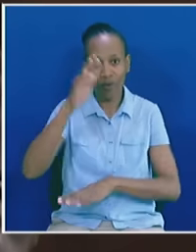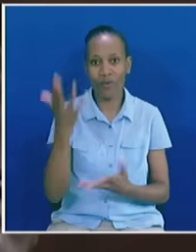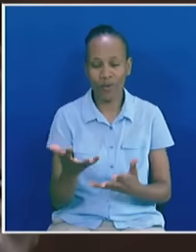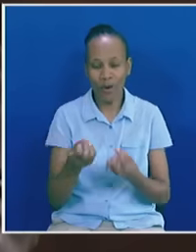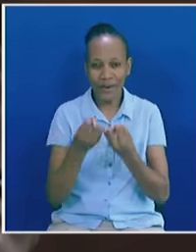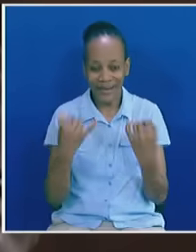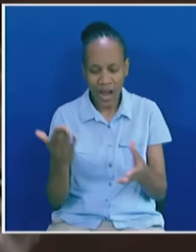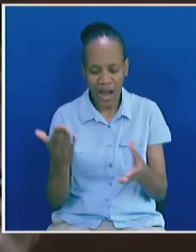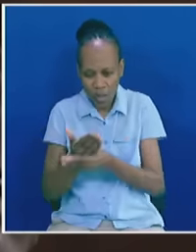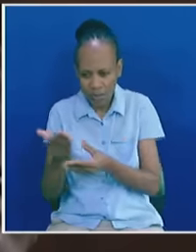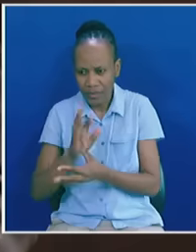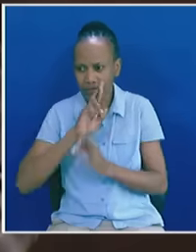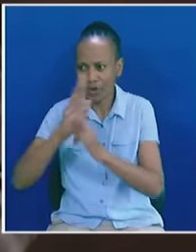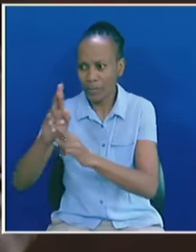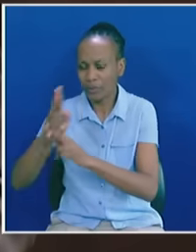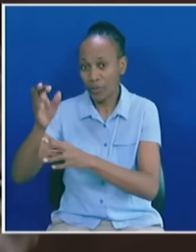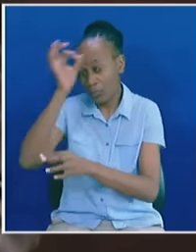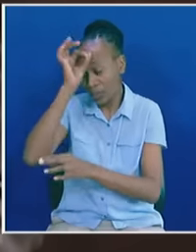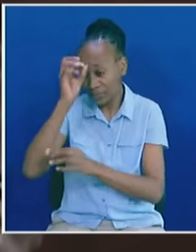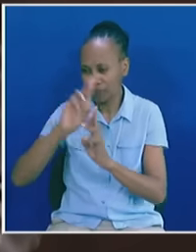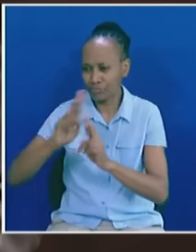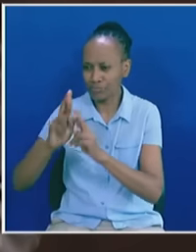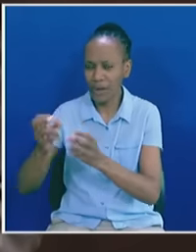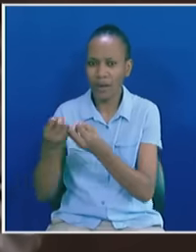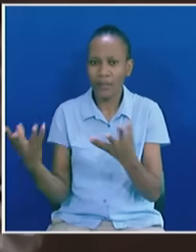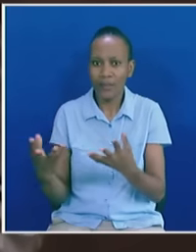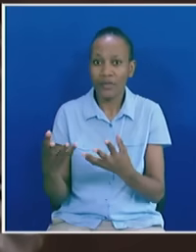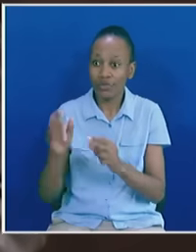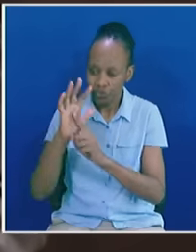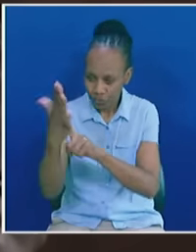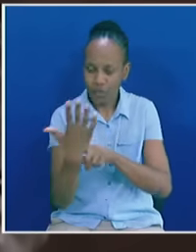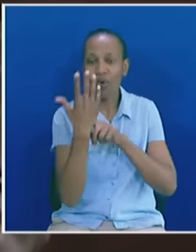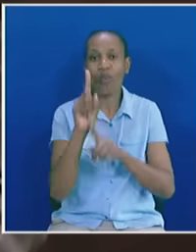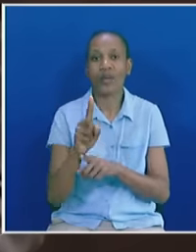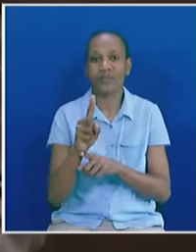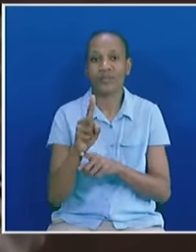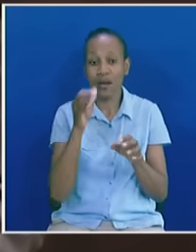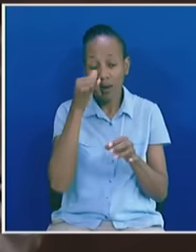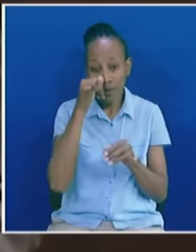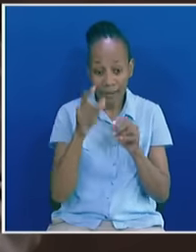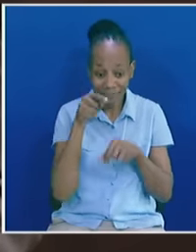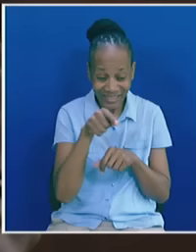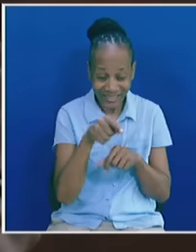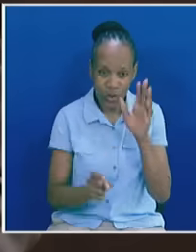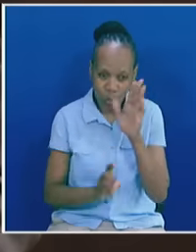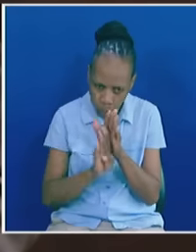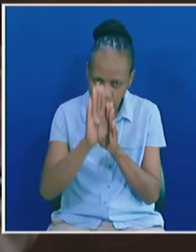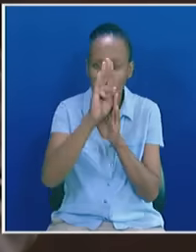reported to police suggests that this syndicate crime is on the increase as well.